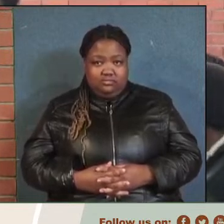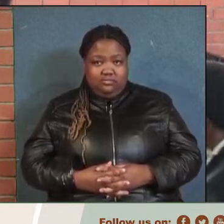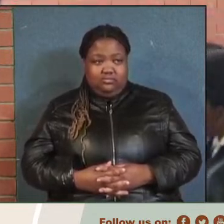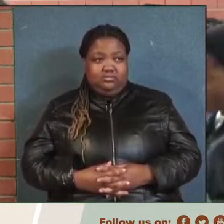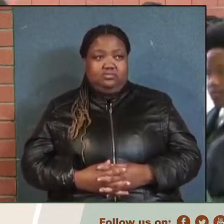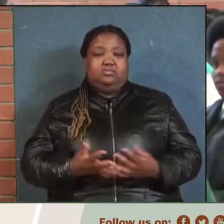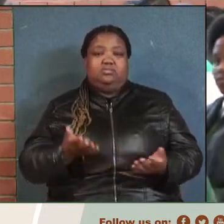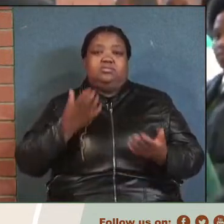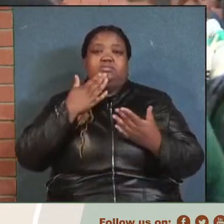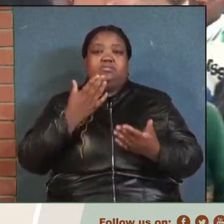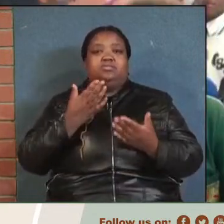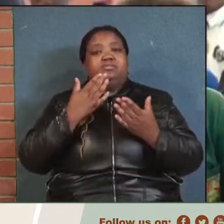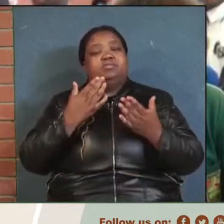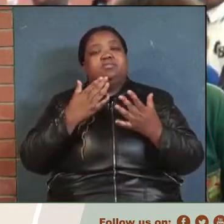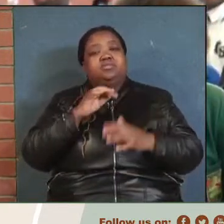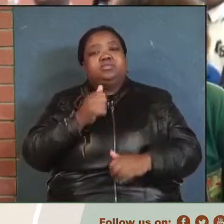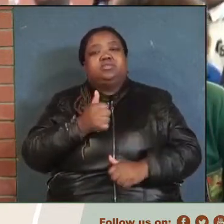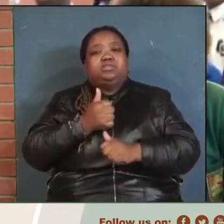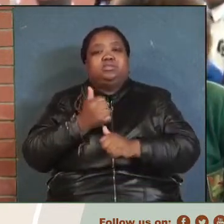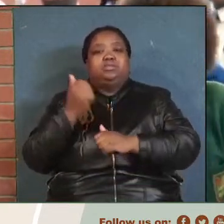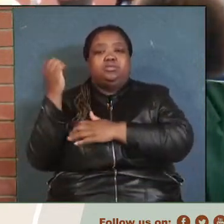Thank you, Deputy Speaker.